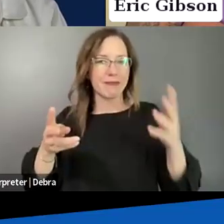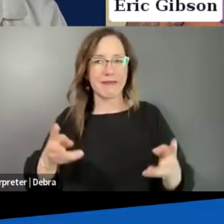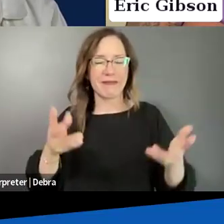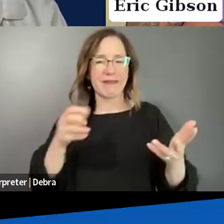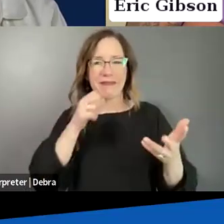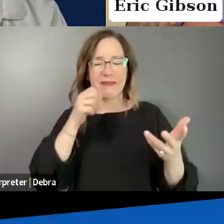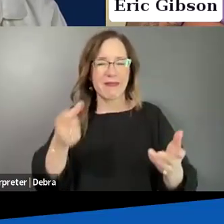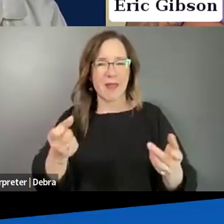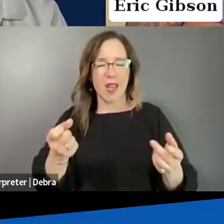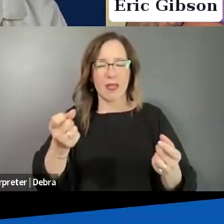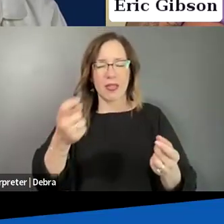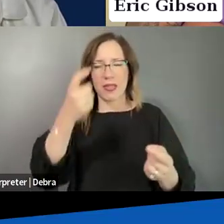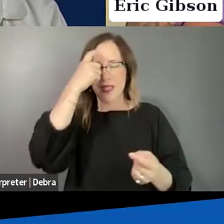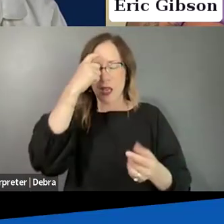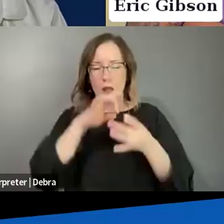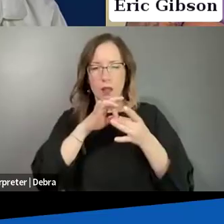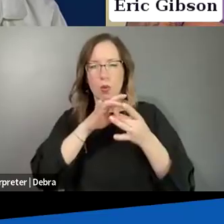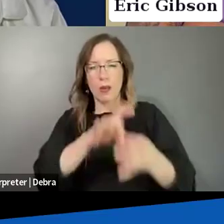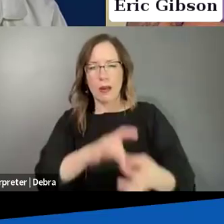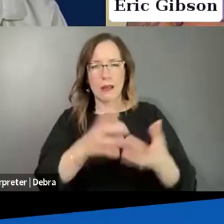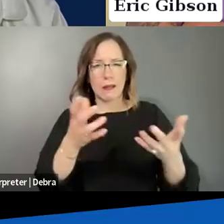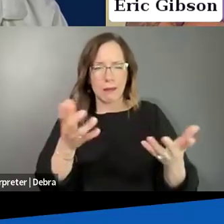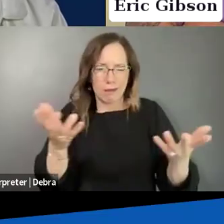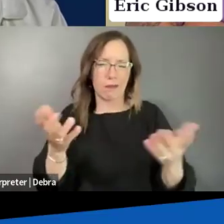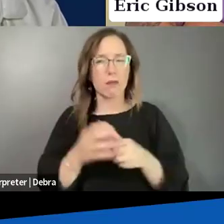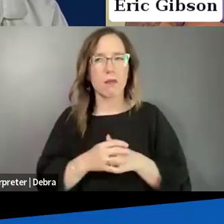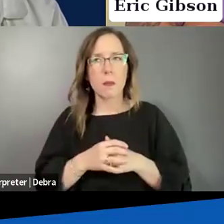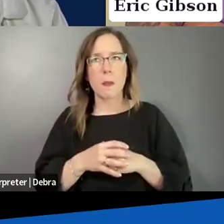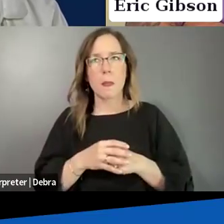not thought of in that way, I guess.